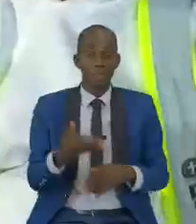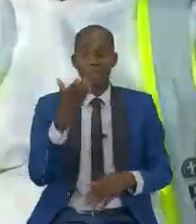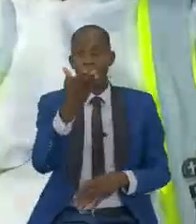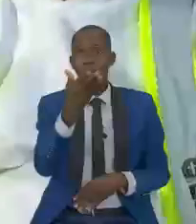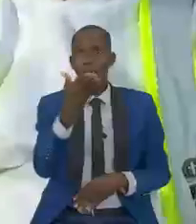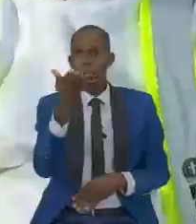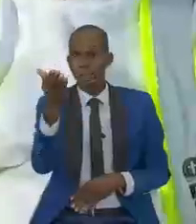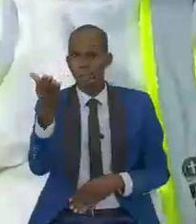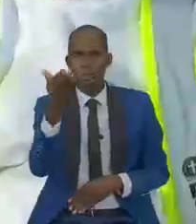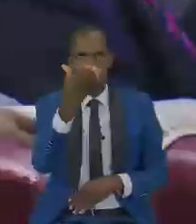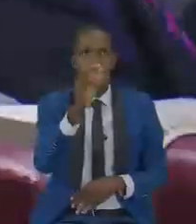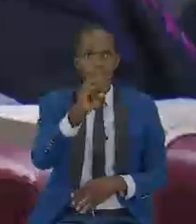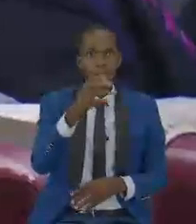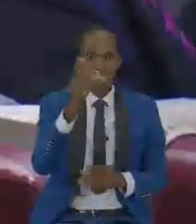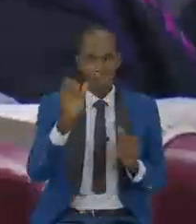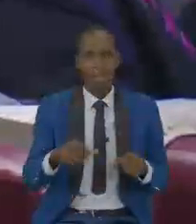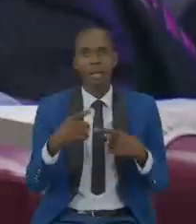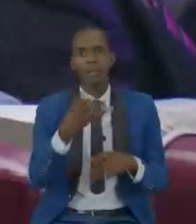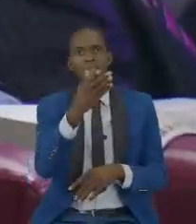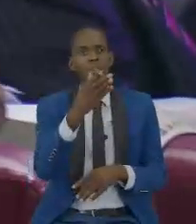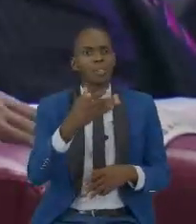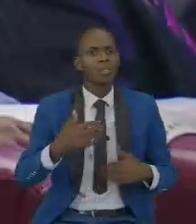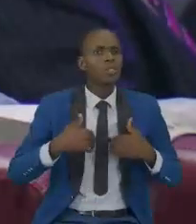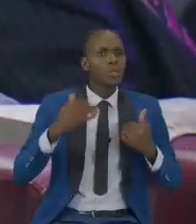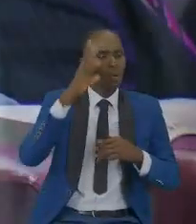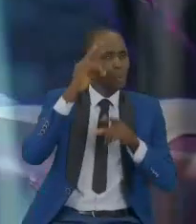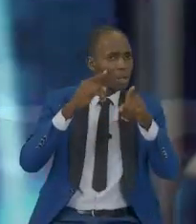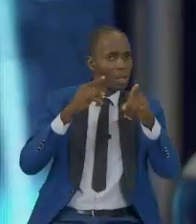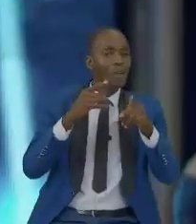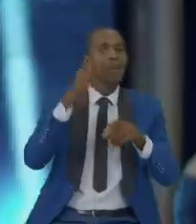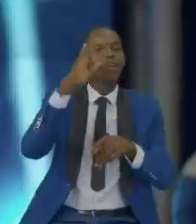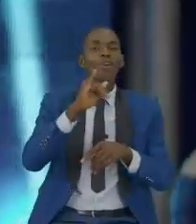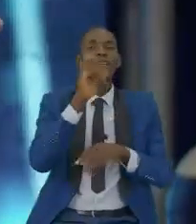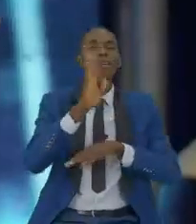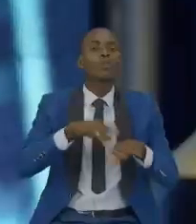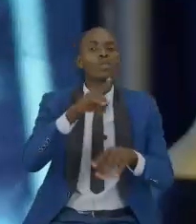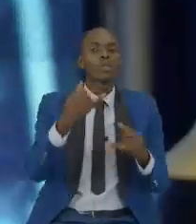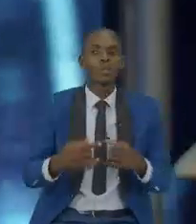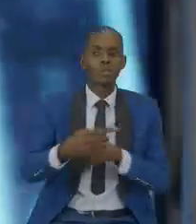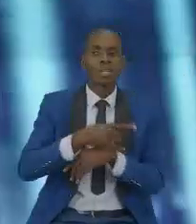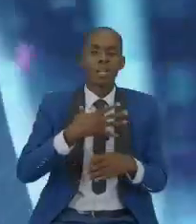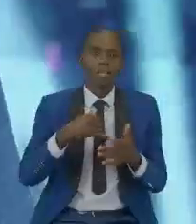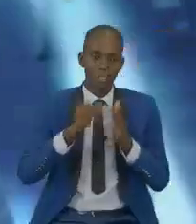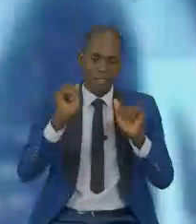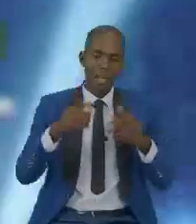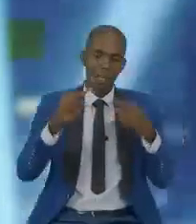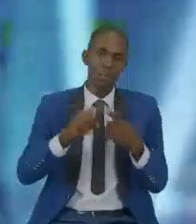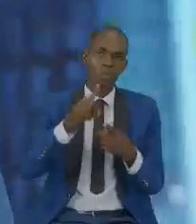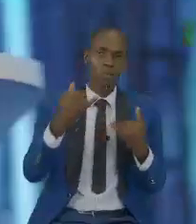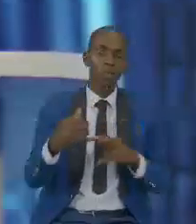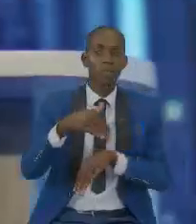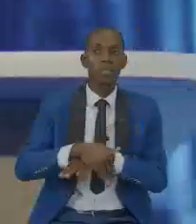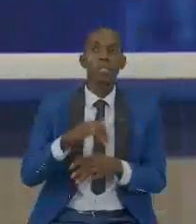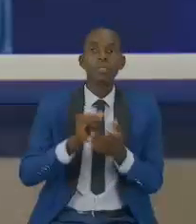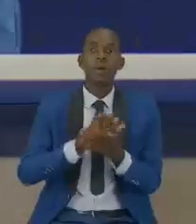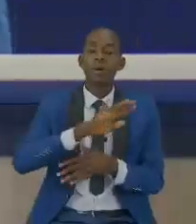There, it can happen tonight. Young man there, the Lord is calling you today, and it can happen to you tonight, that all the